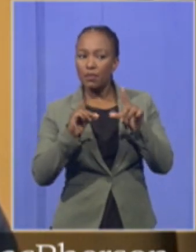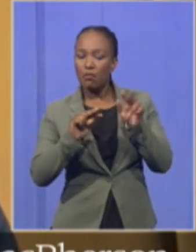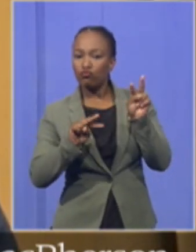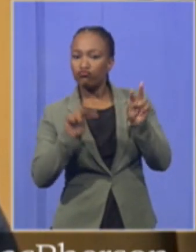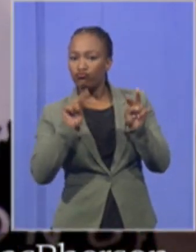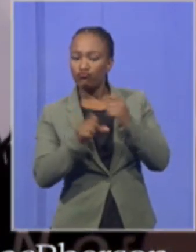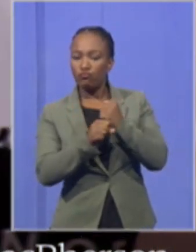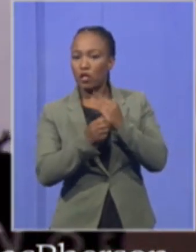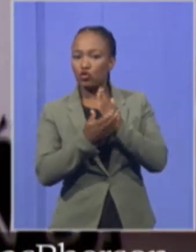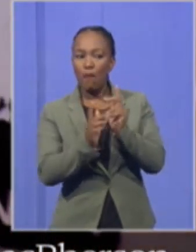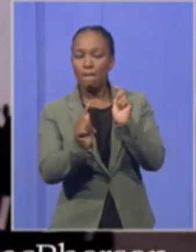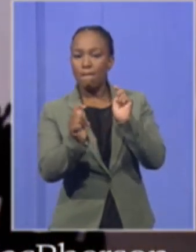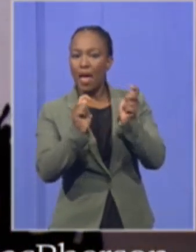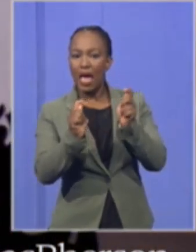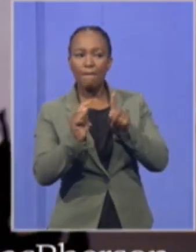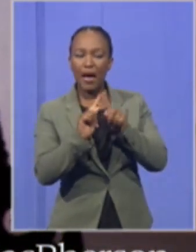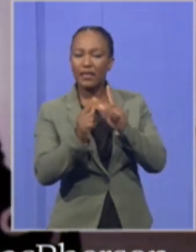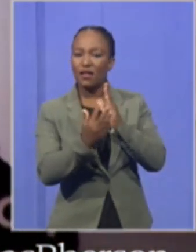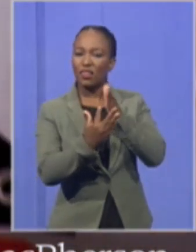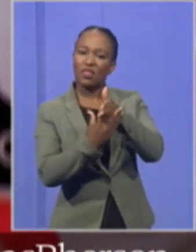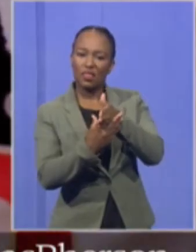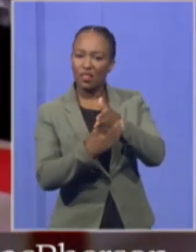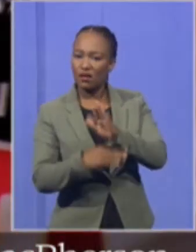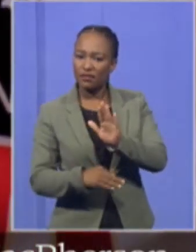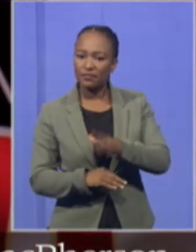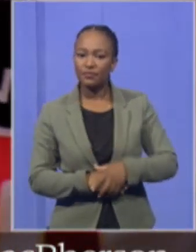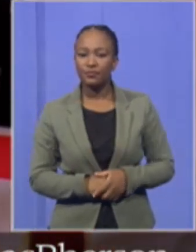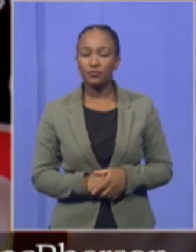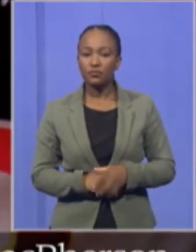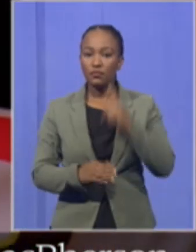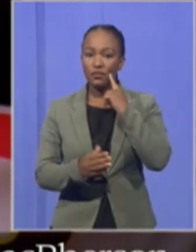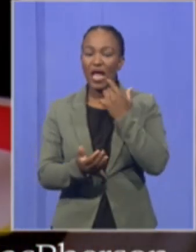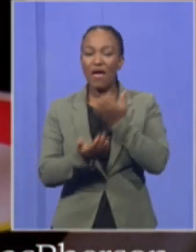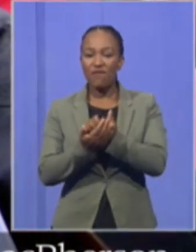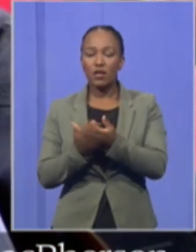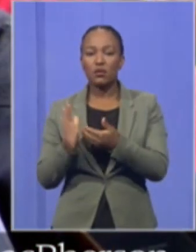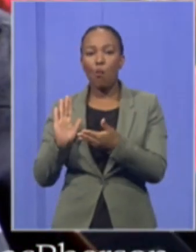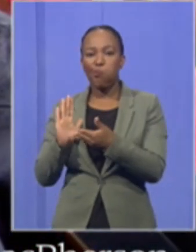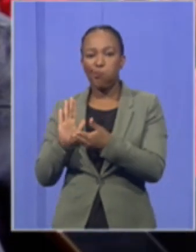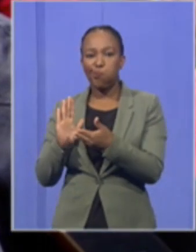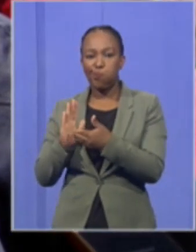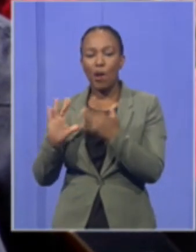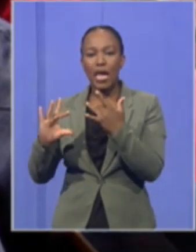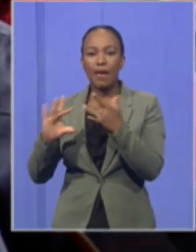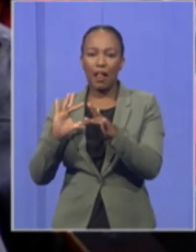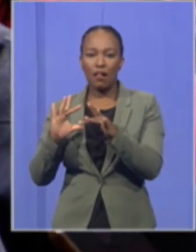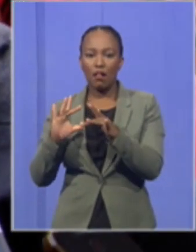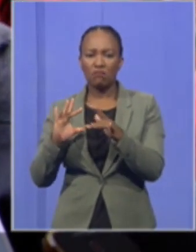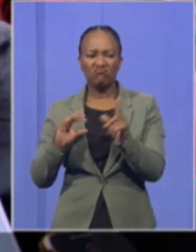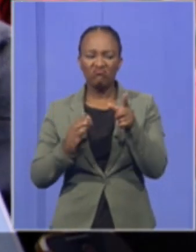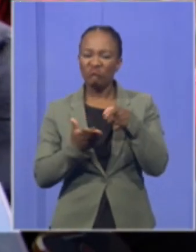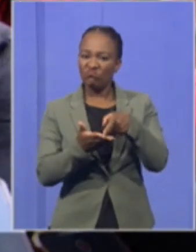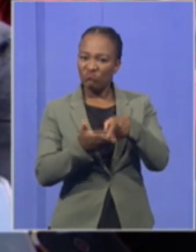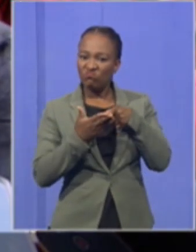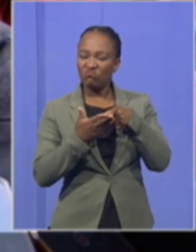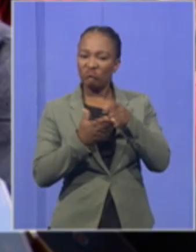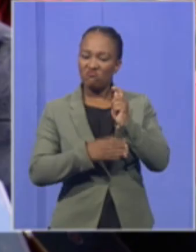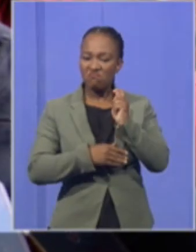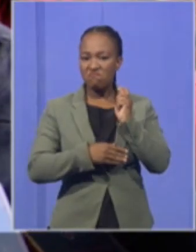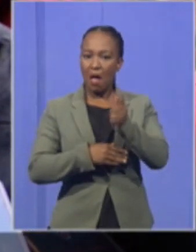duelwa. We've got enough evidence. We've got an email from a minister demanding a payment for a